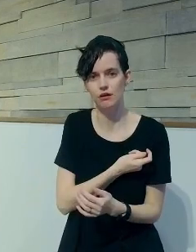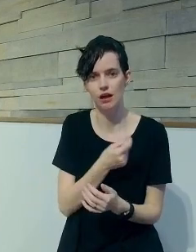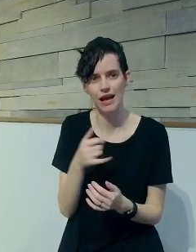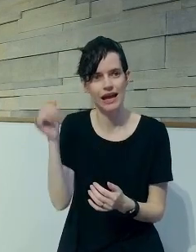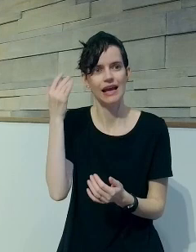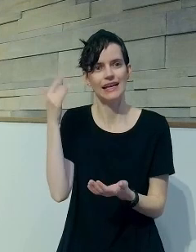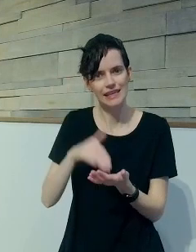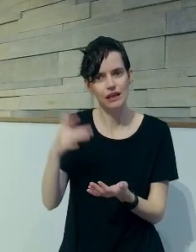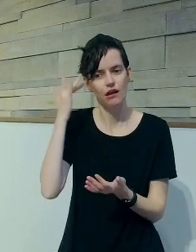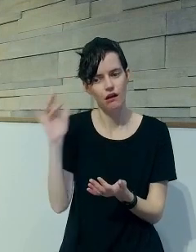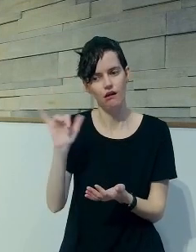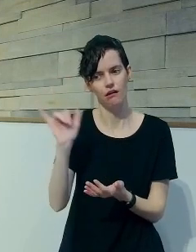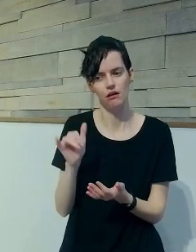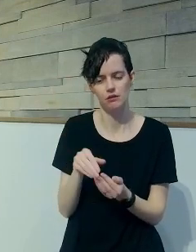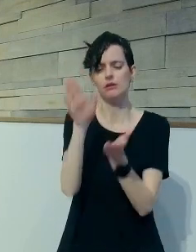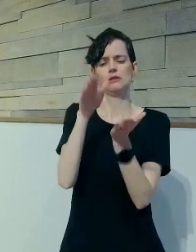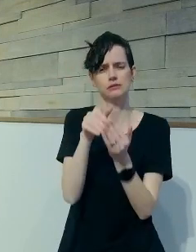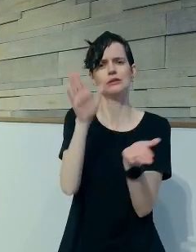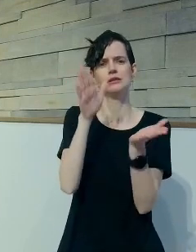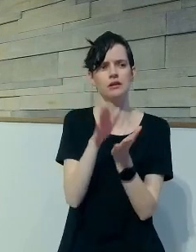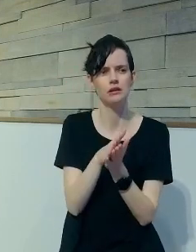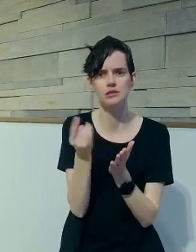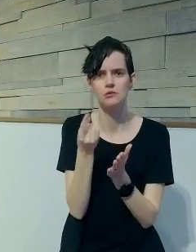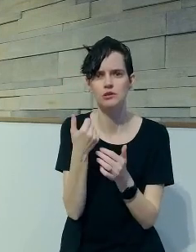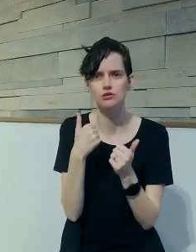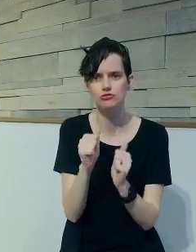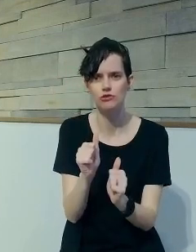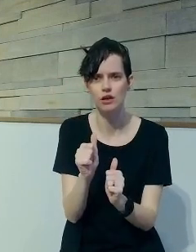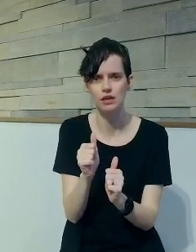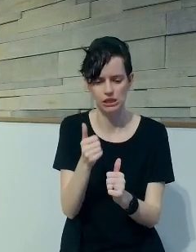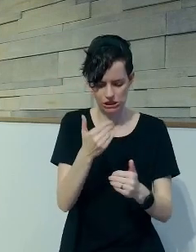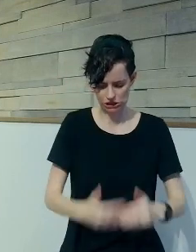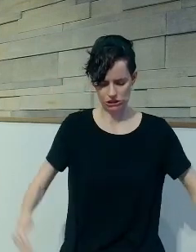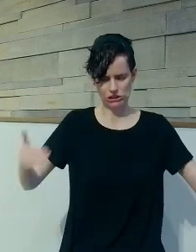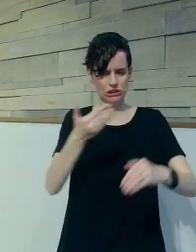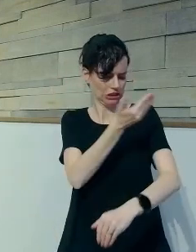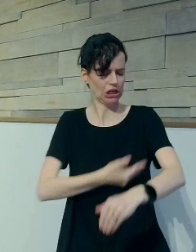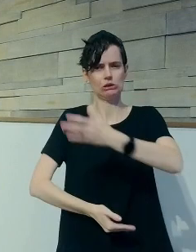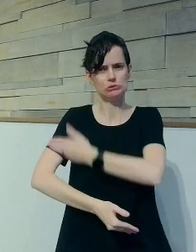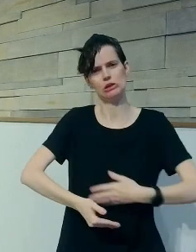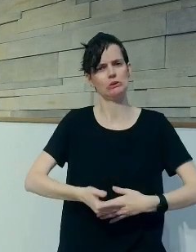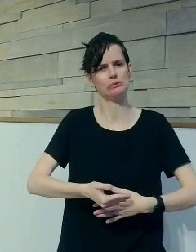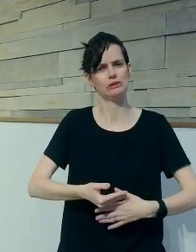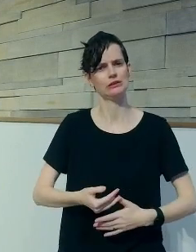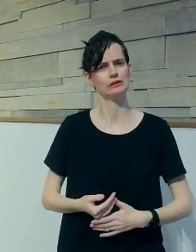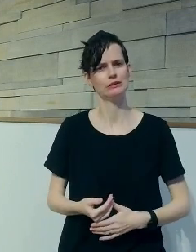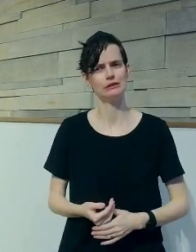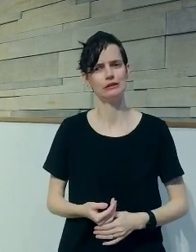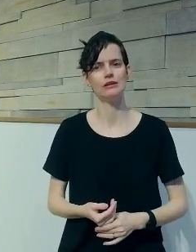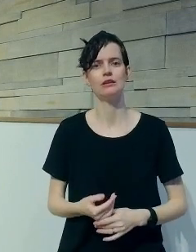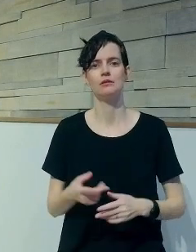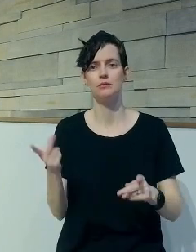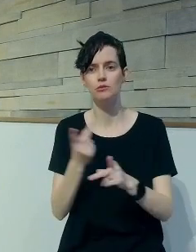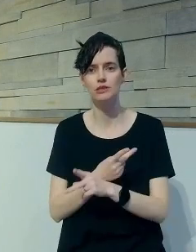again. Oh my gosh. It was like somebody was trying to cut off all of her legs at once. To make